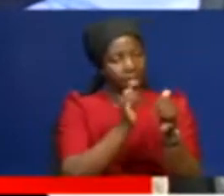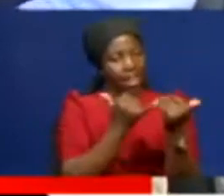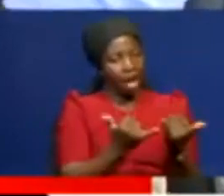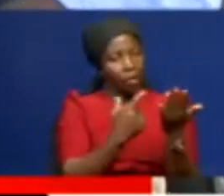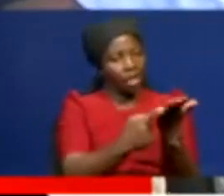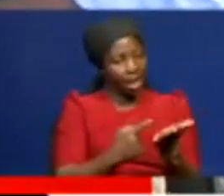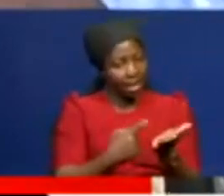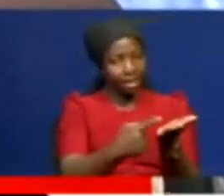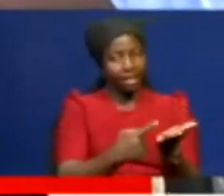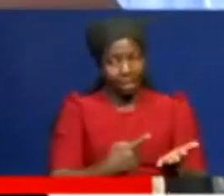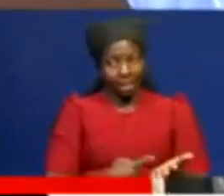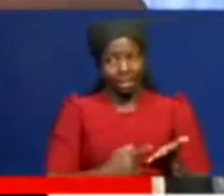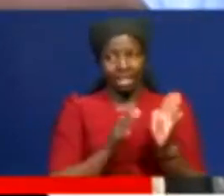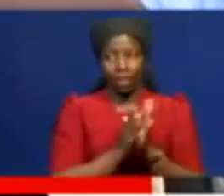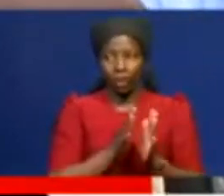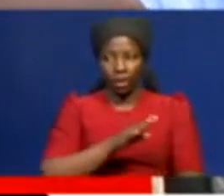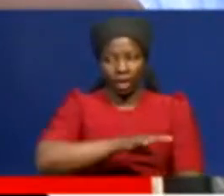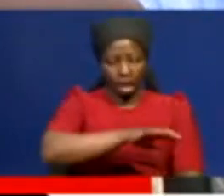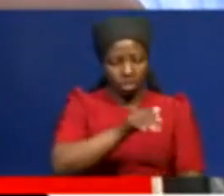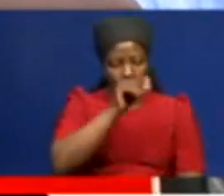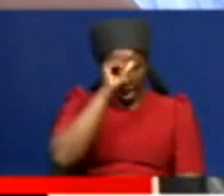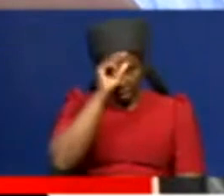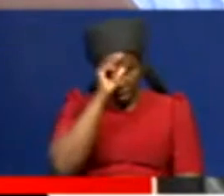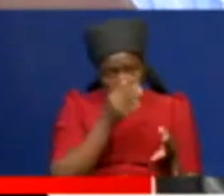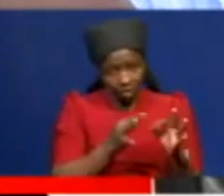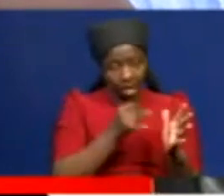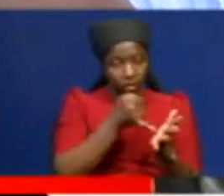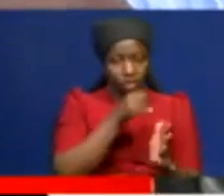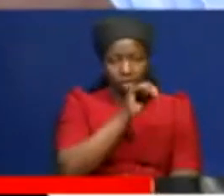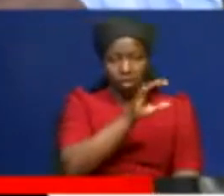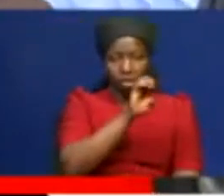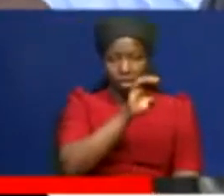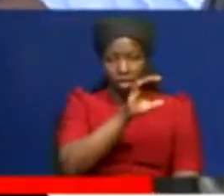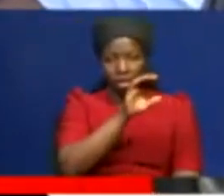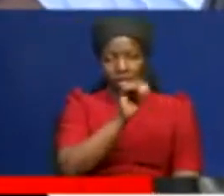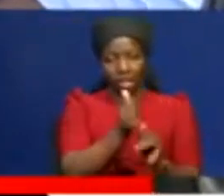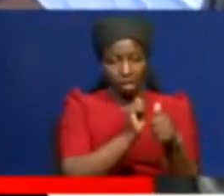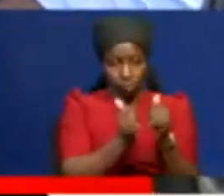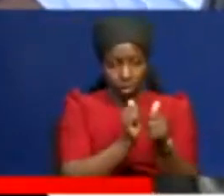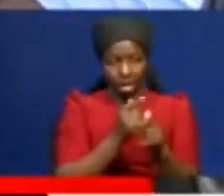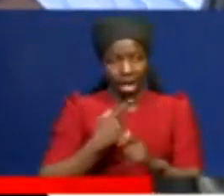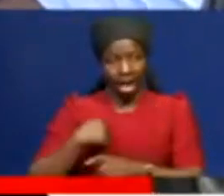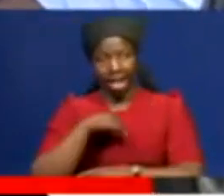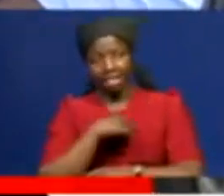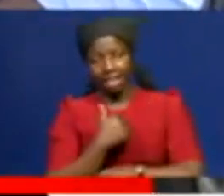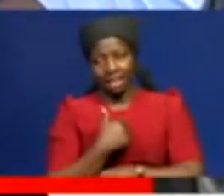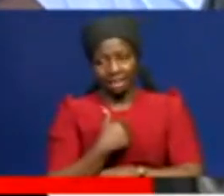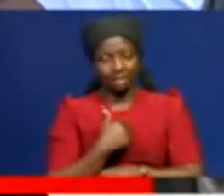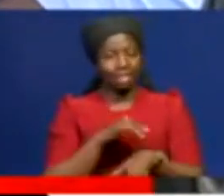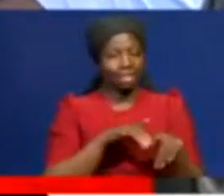with the county government officials, including the CEC Sports. Mm-hmm. Where we've been having regular